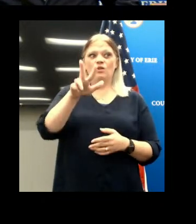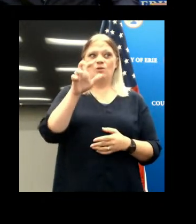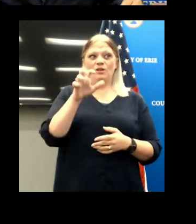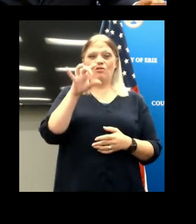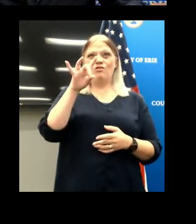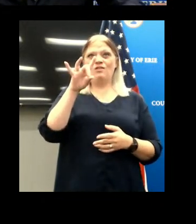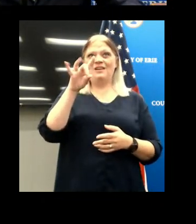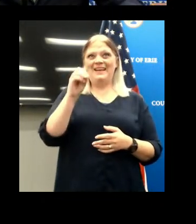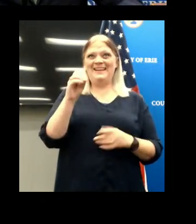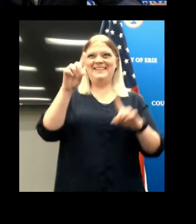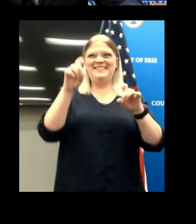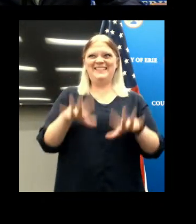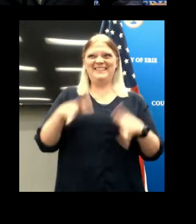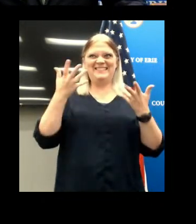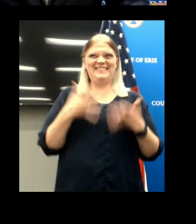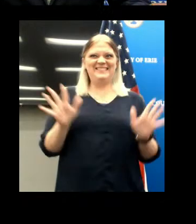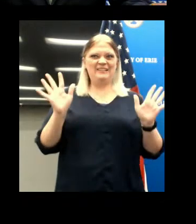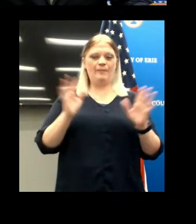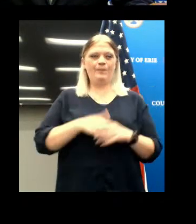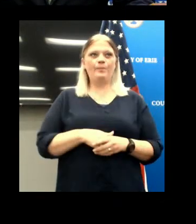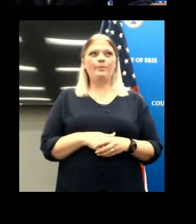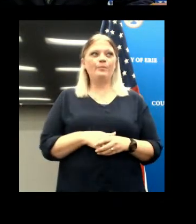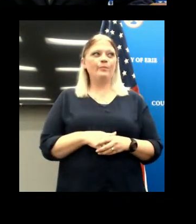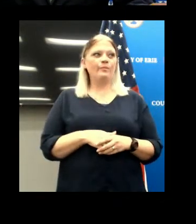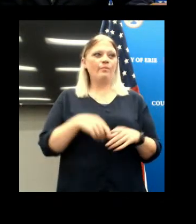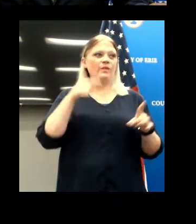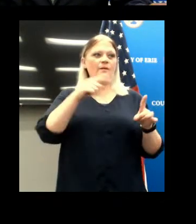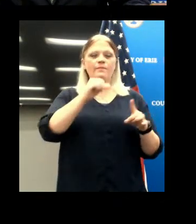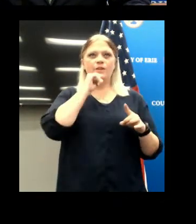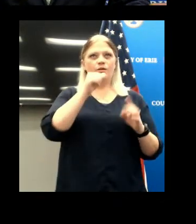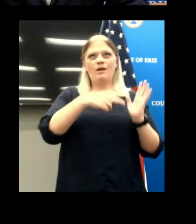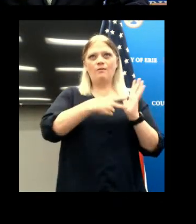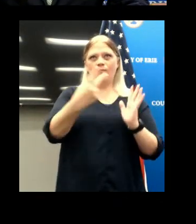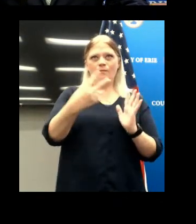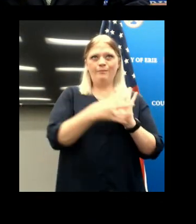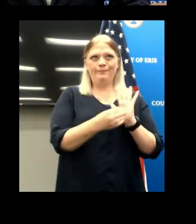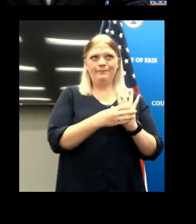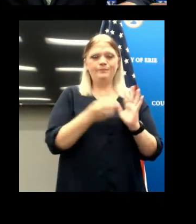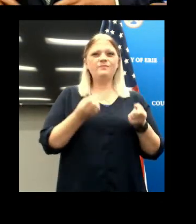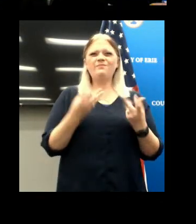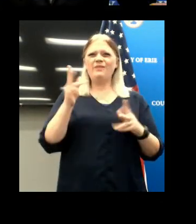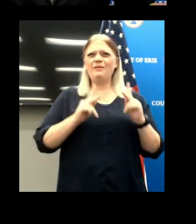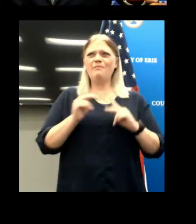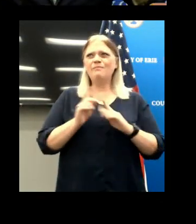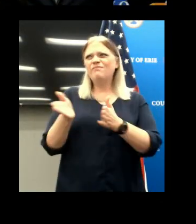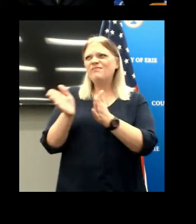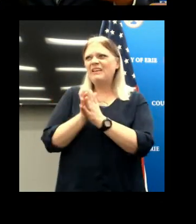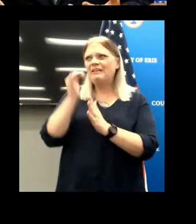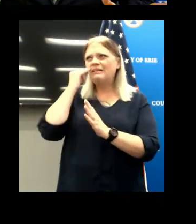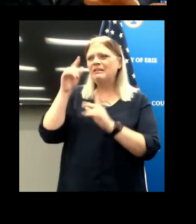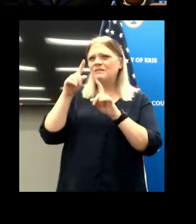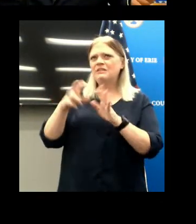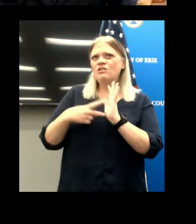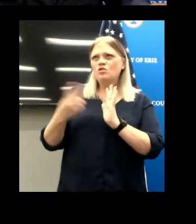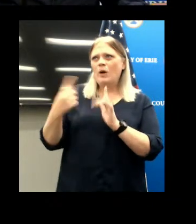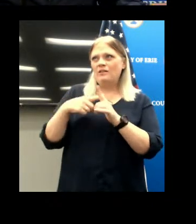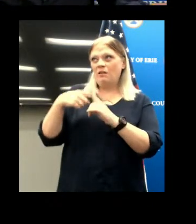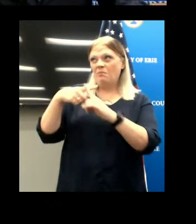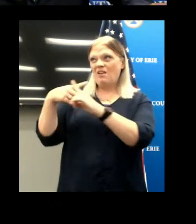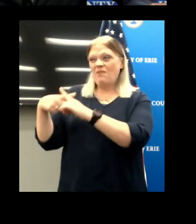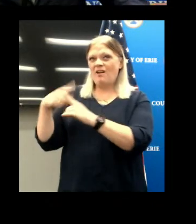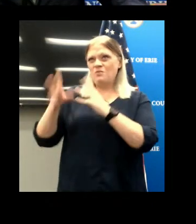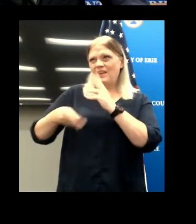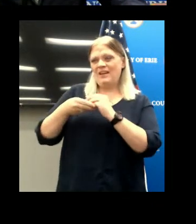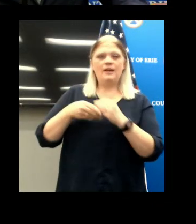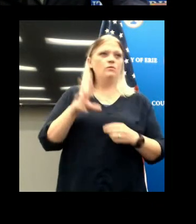192,380 tests that were administered. These are not duplicates. We've had some people ask, well, if somebody gets tested twice and they're positive, does it get added in